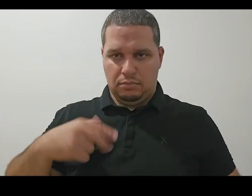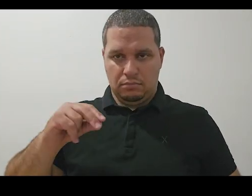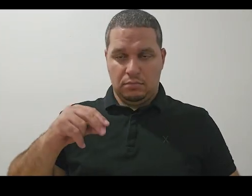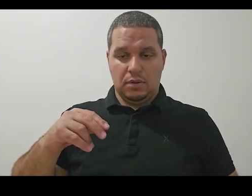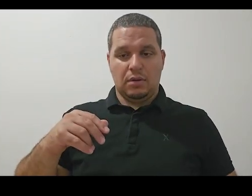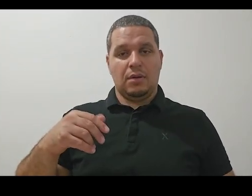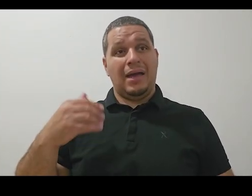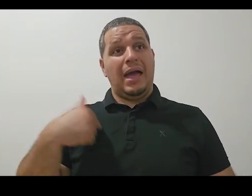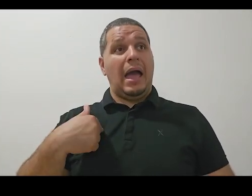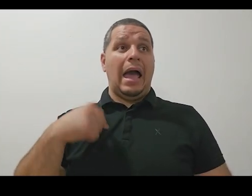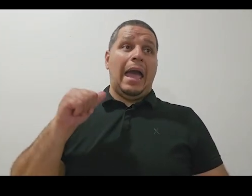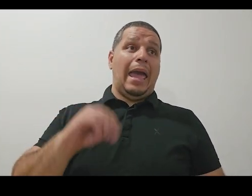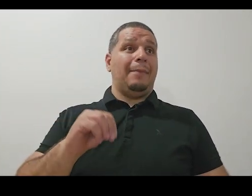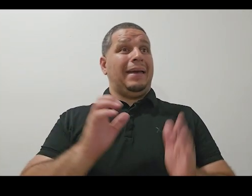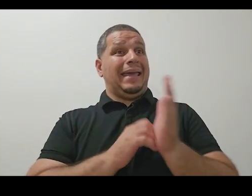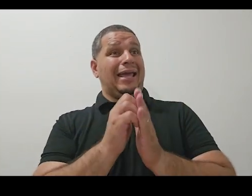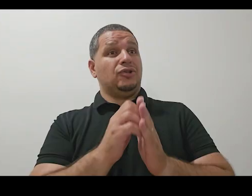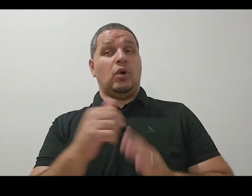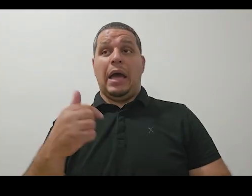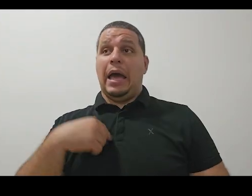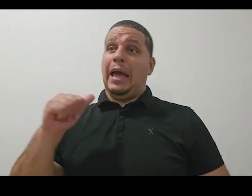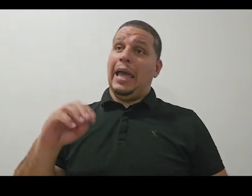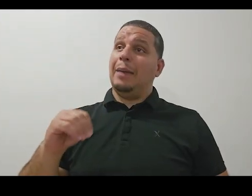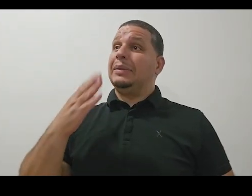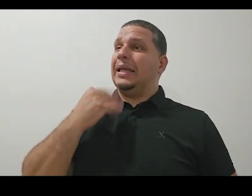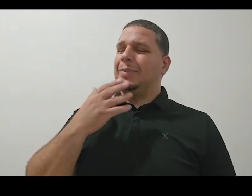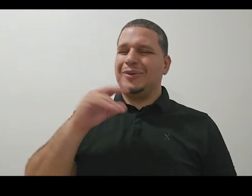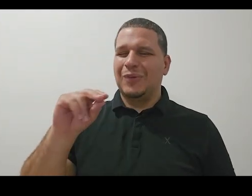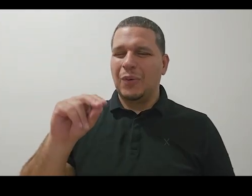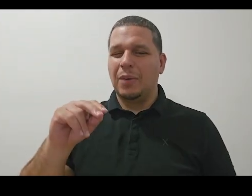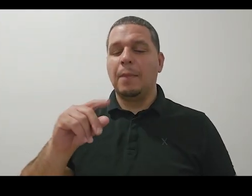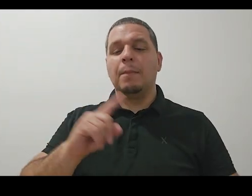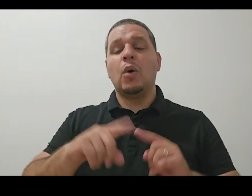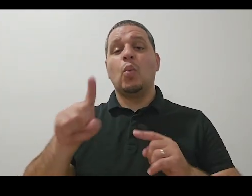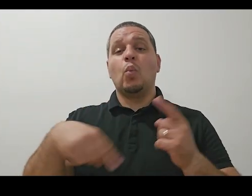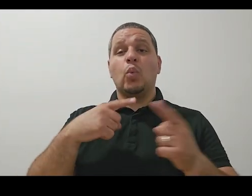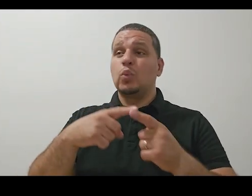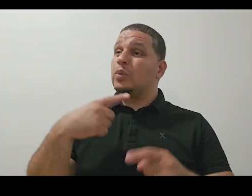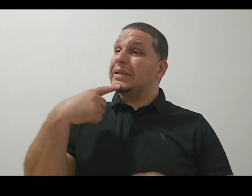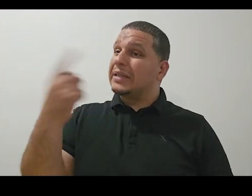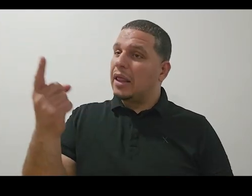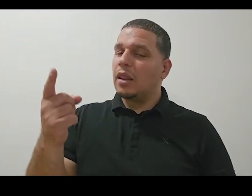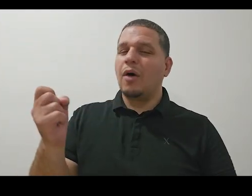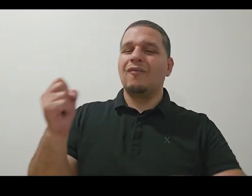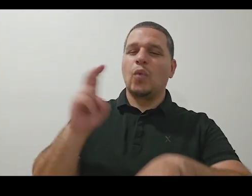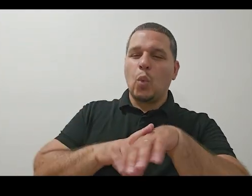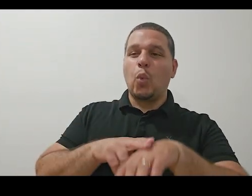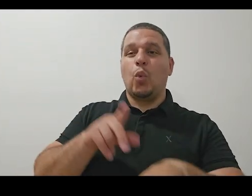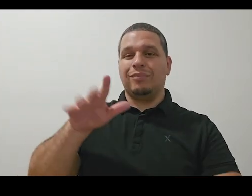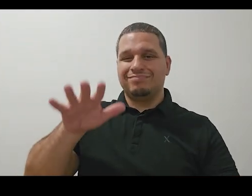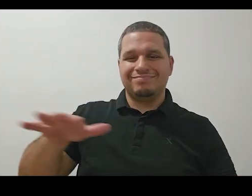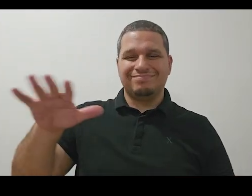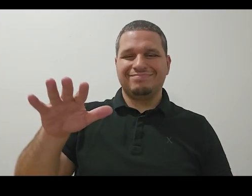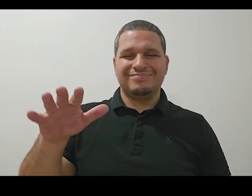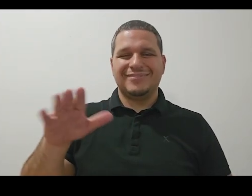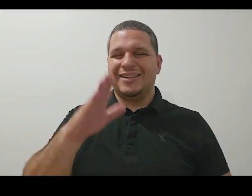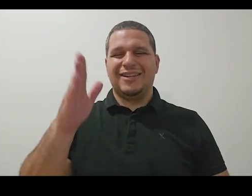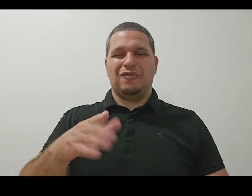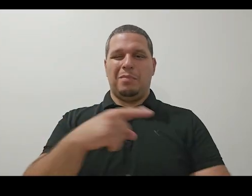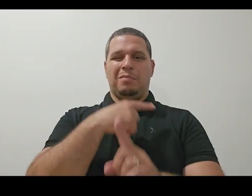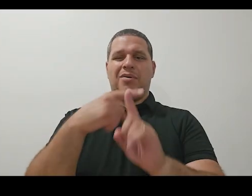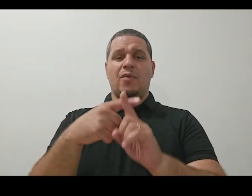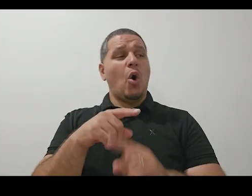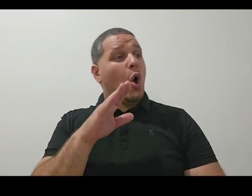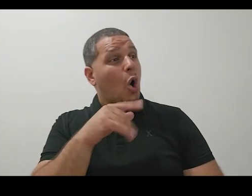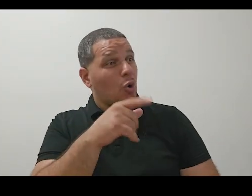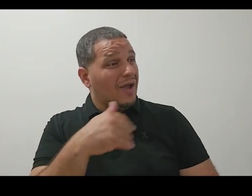No one ever says that they're cancer or that they're diabetes. But once you tell someone that of course, it's never a positive